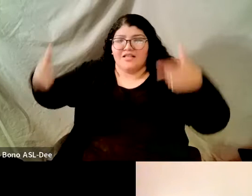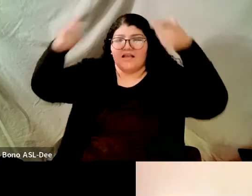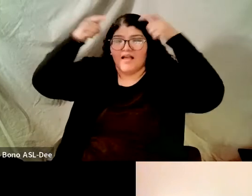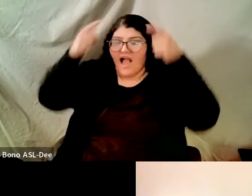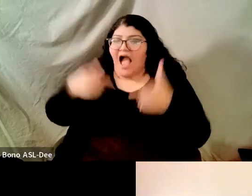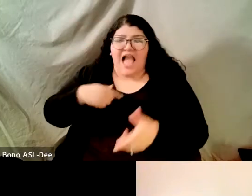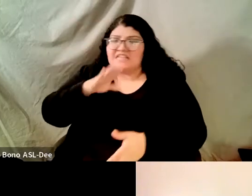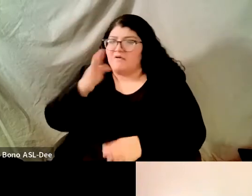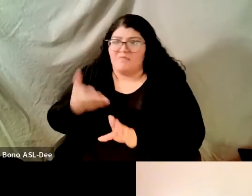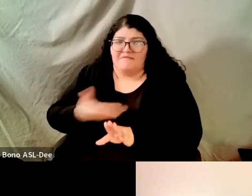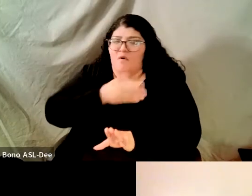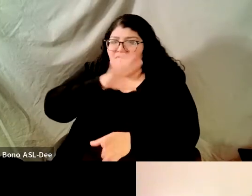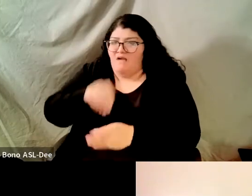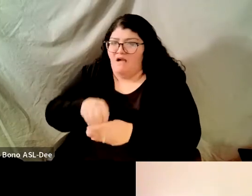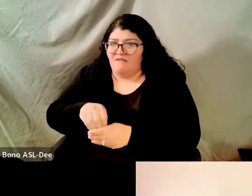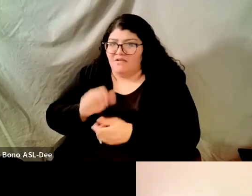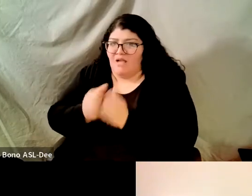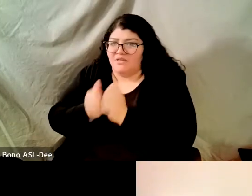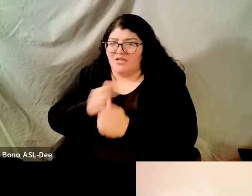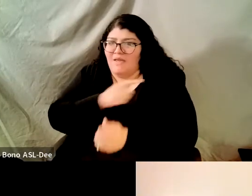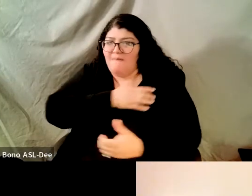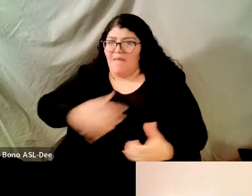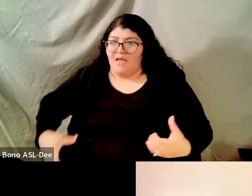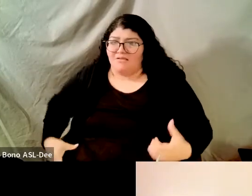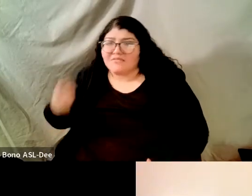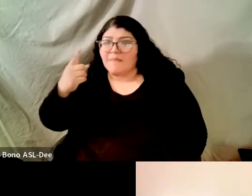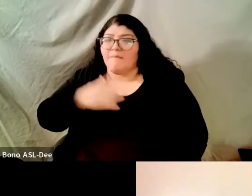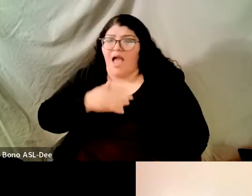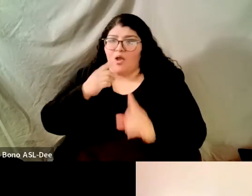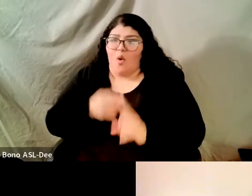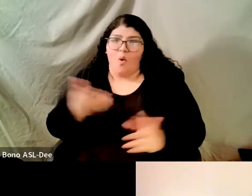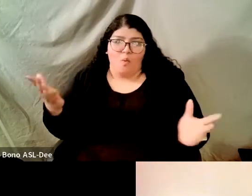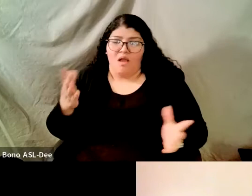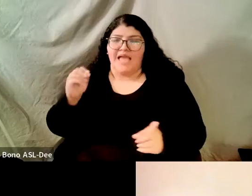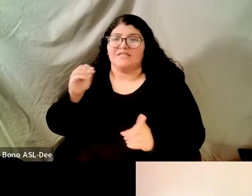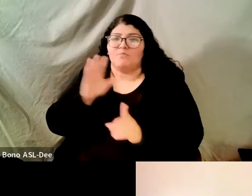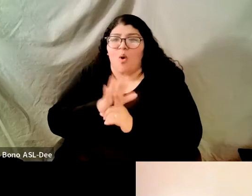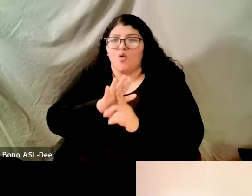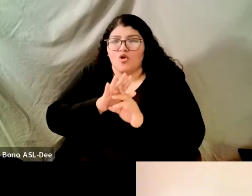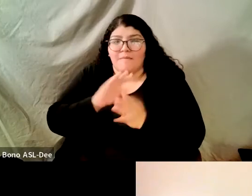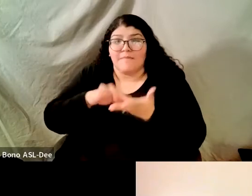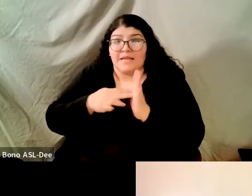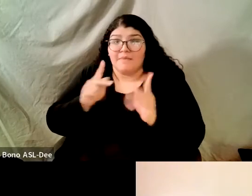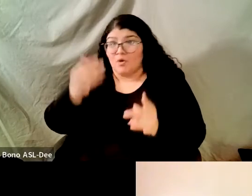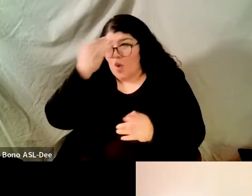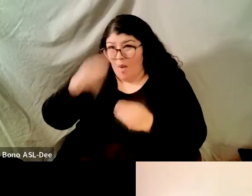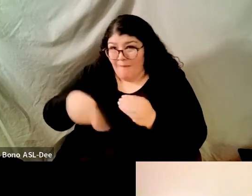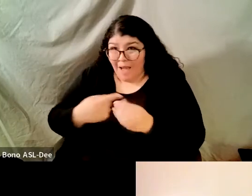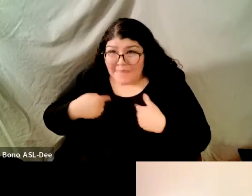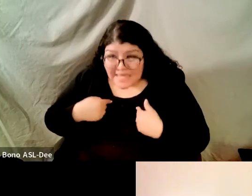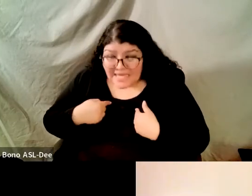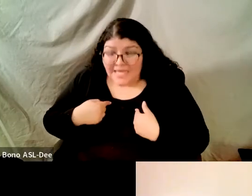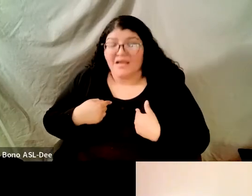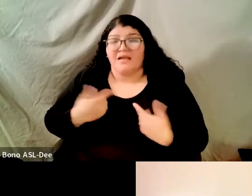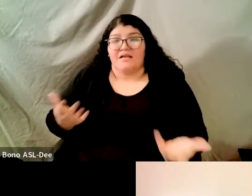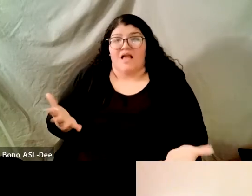in pageantry before. What I was trying to do is gain exposure for myself, because I wanted to do,